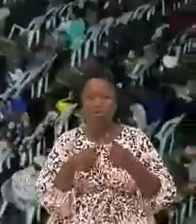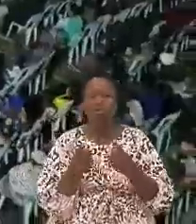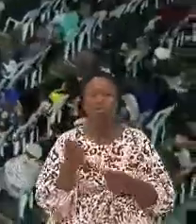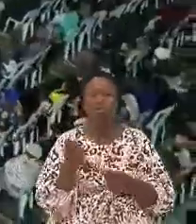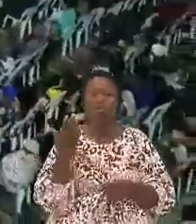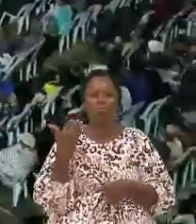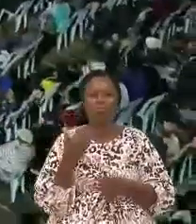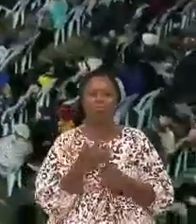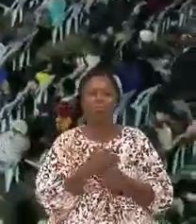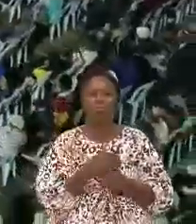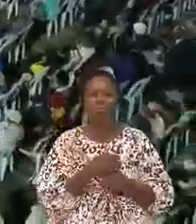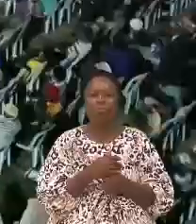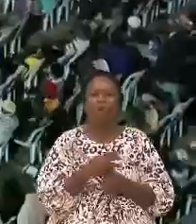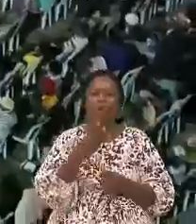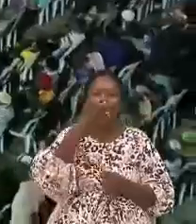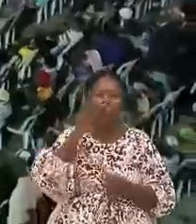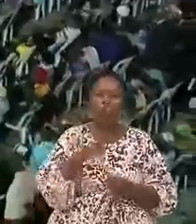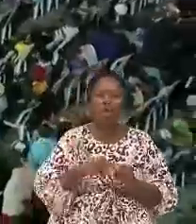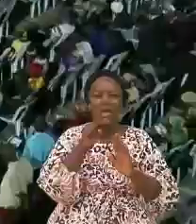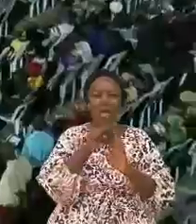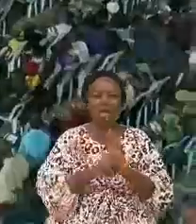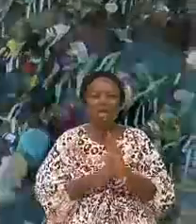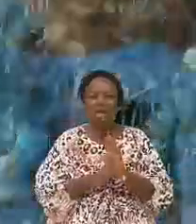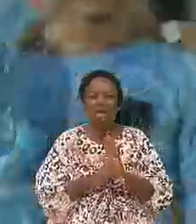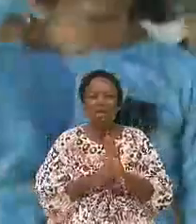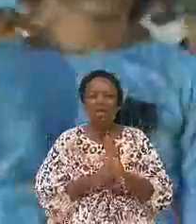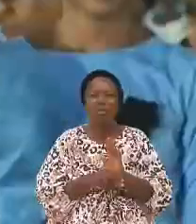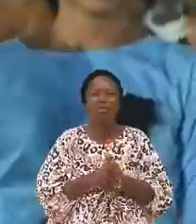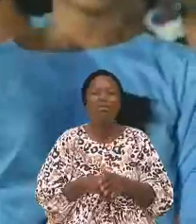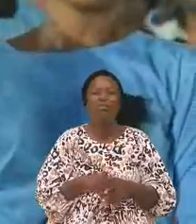gone. Idolatry, idol worship, gone.